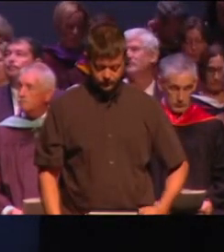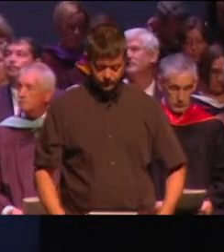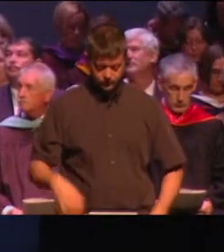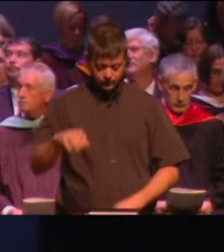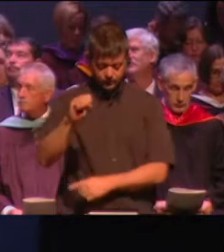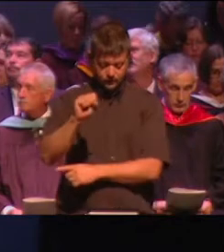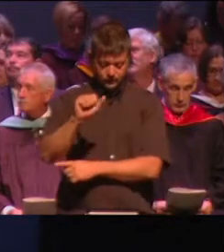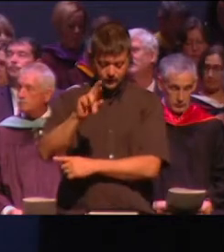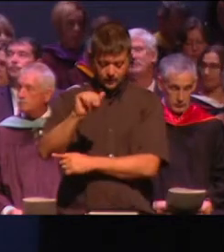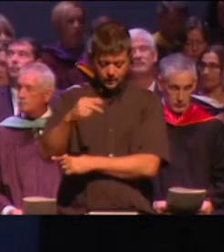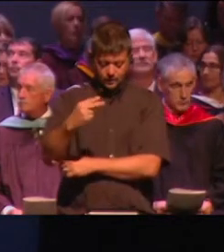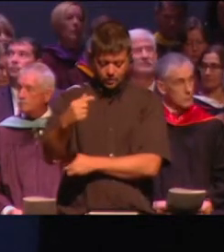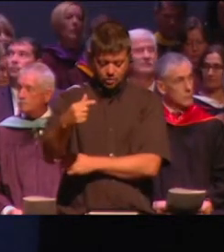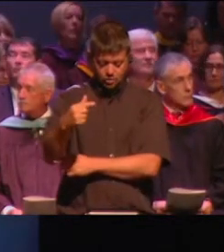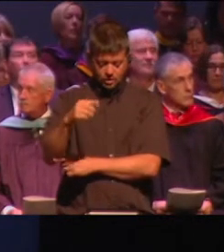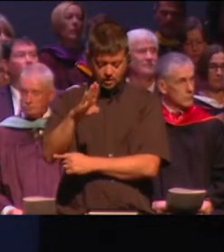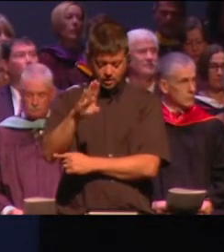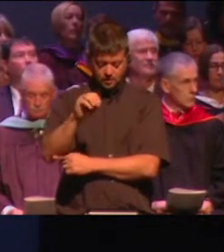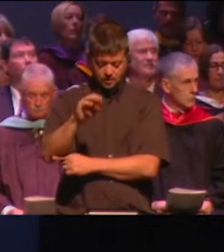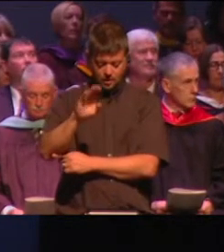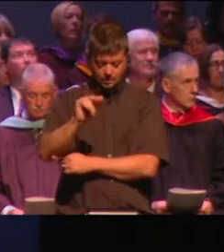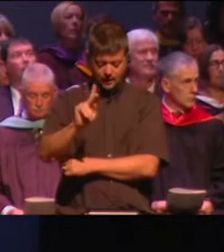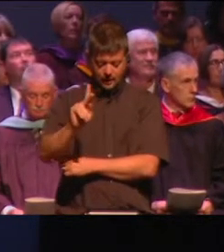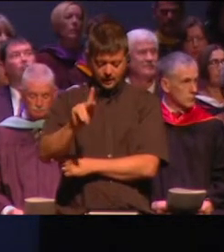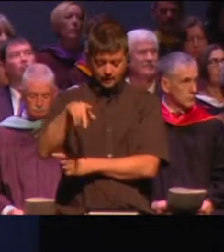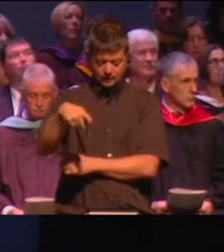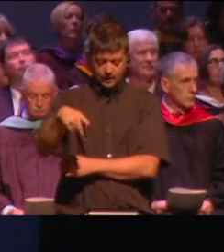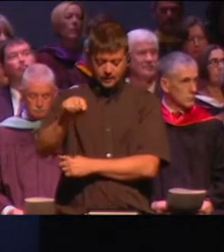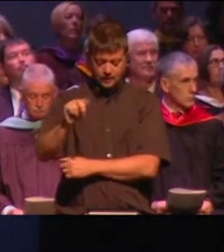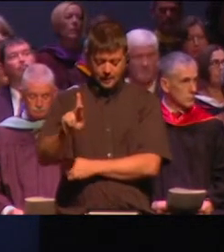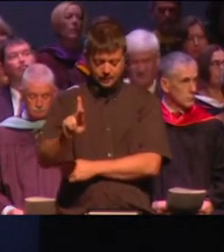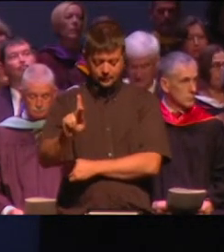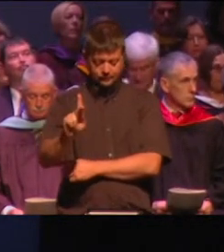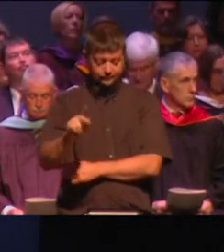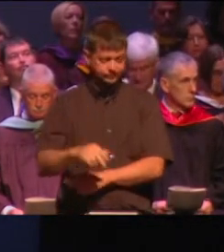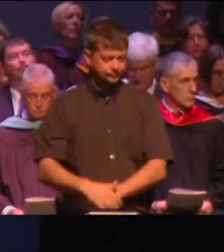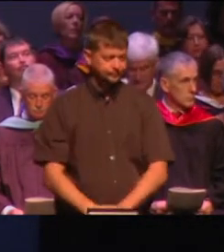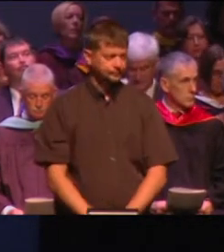Sarah G. Boback, Phi Theta Kappa.